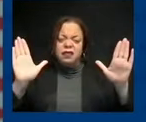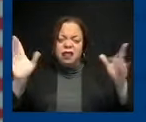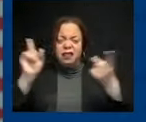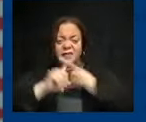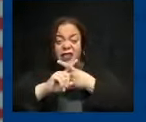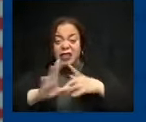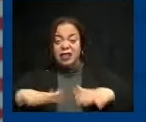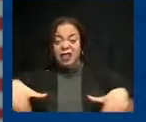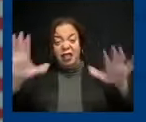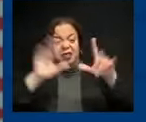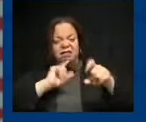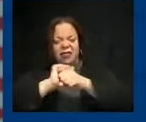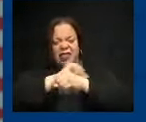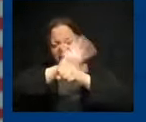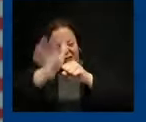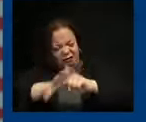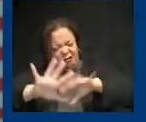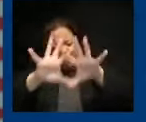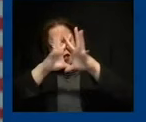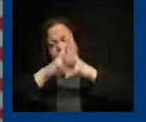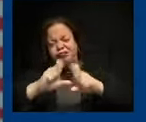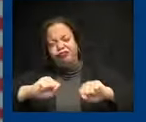You can honk for that.